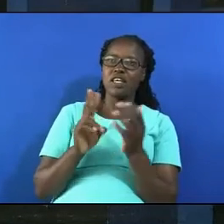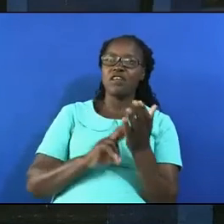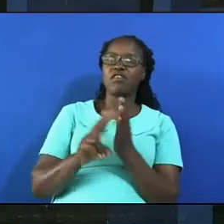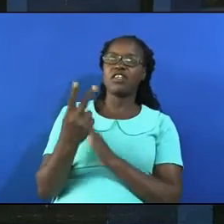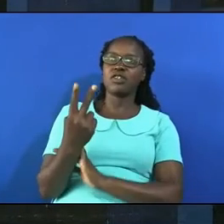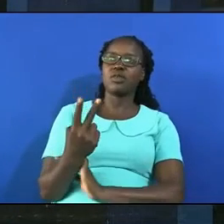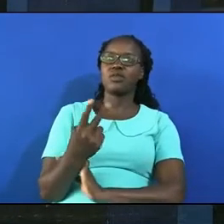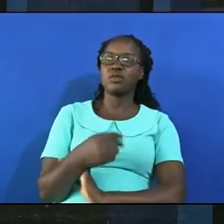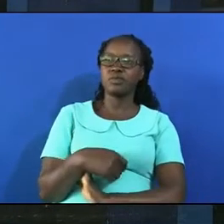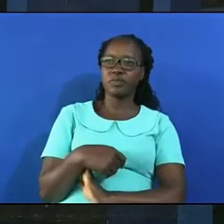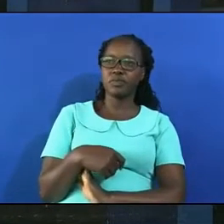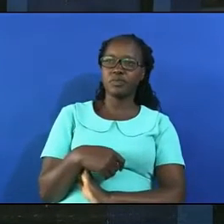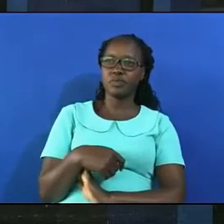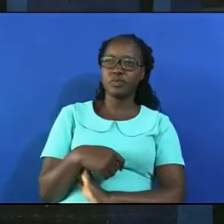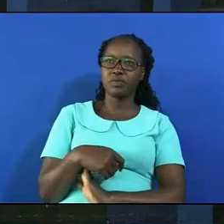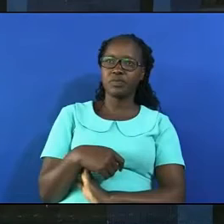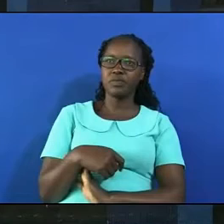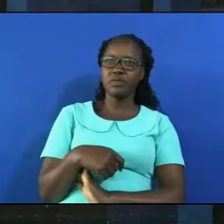2.